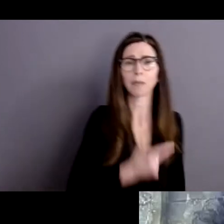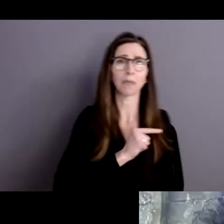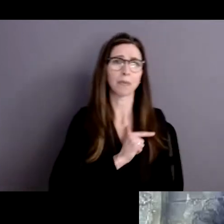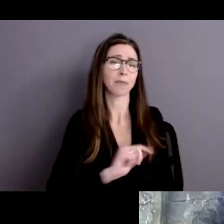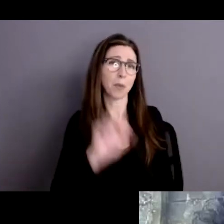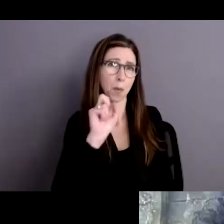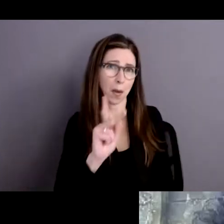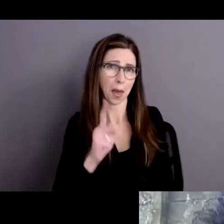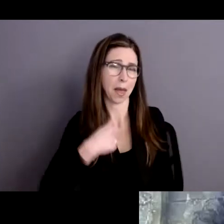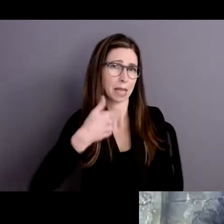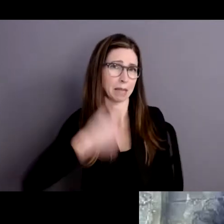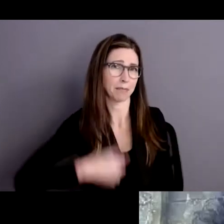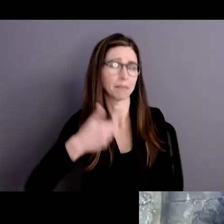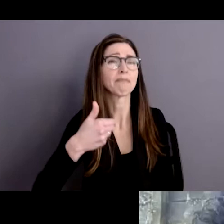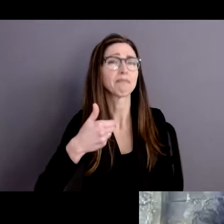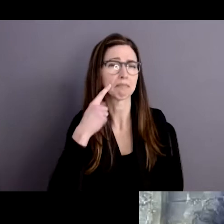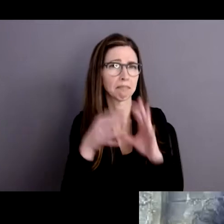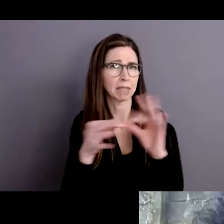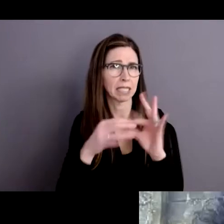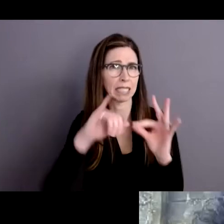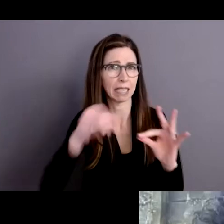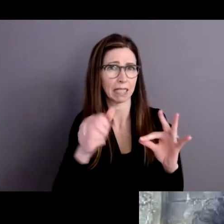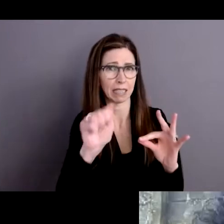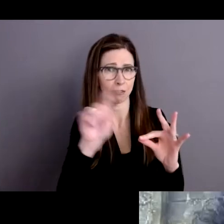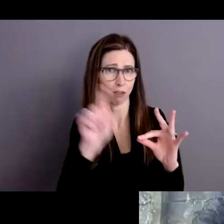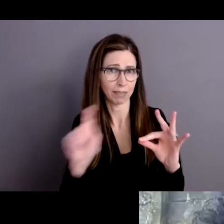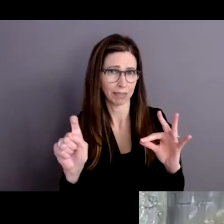Yeah, so thanks for having me here too.